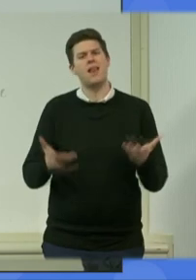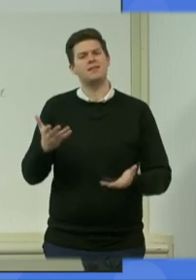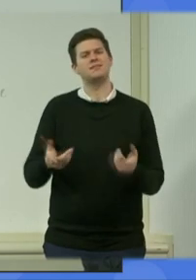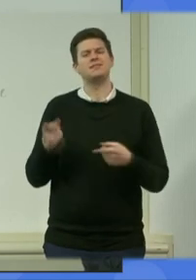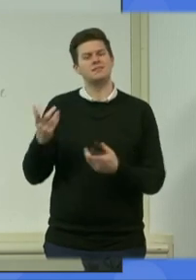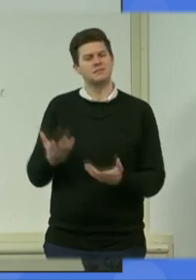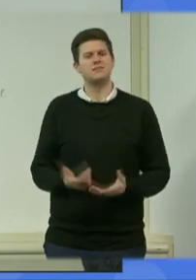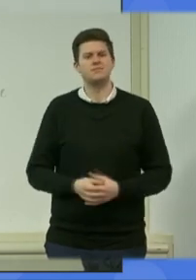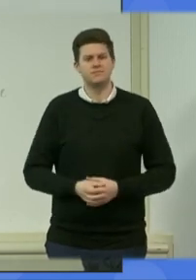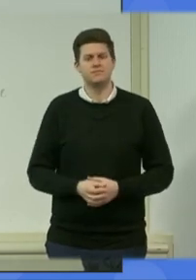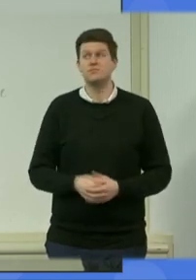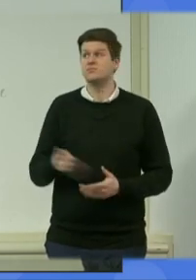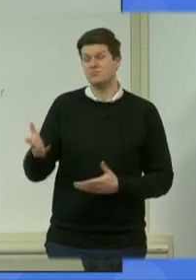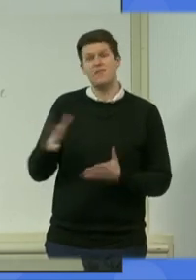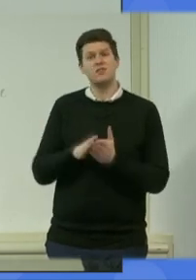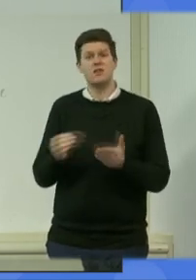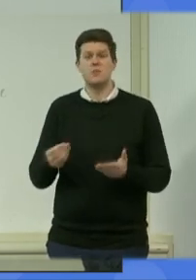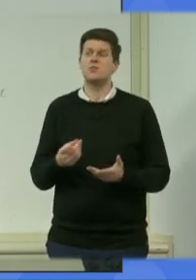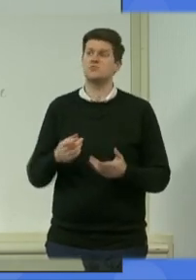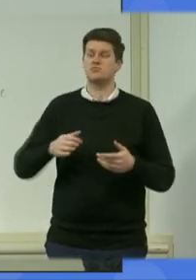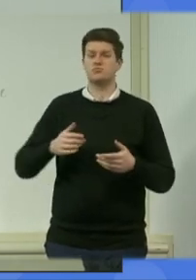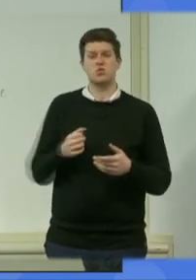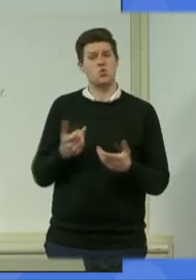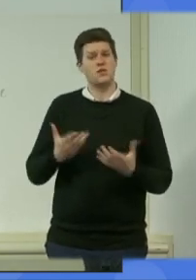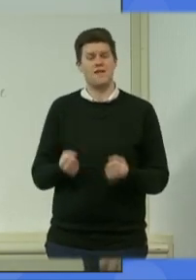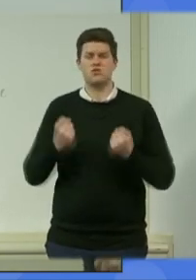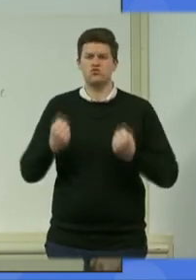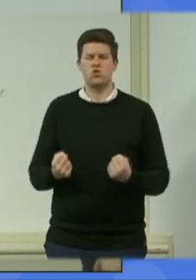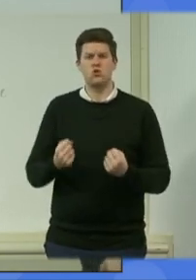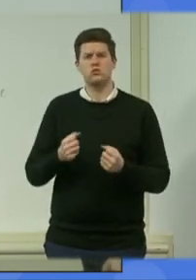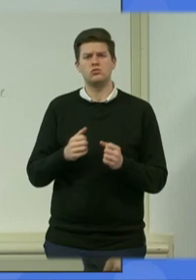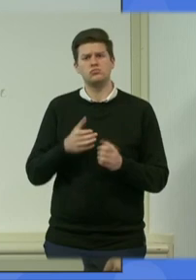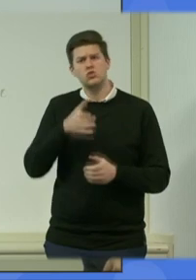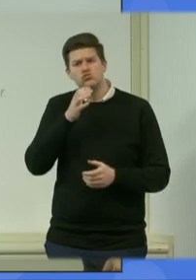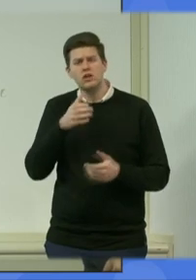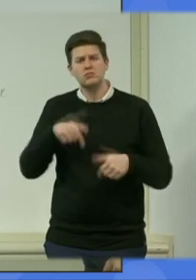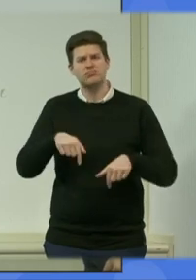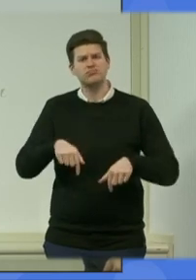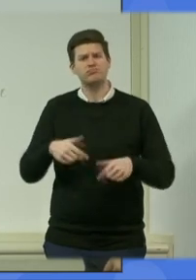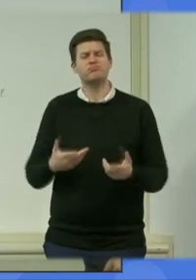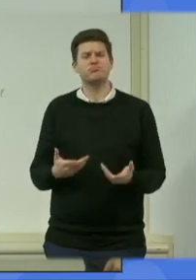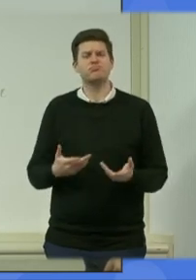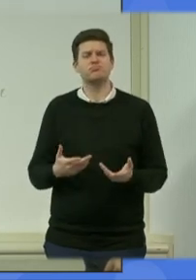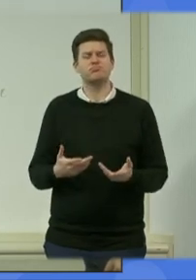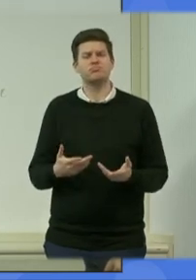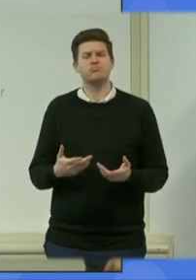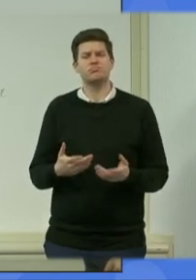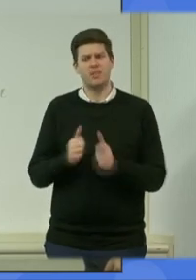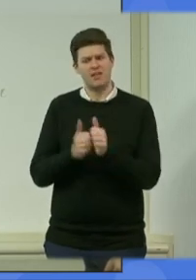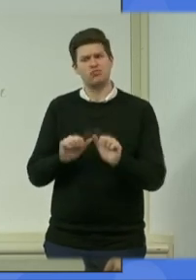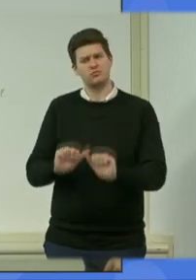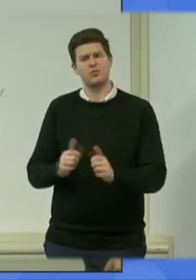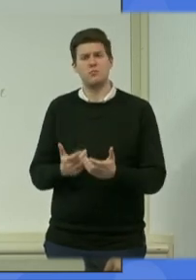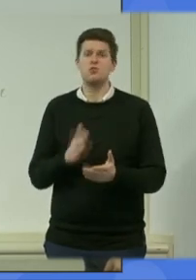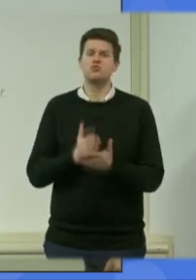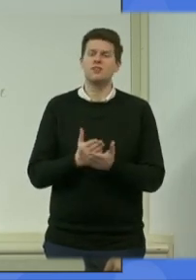keen to support the Scottish food and drink industry. We should. It's a fantastic industry. But there's also a challenge that we want Scottish people to broadly be losing a